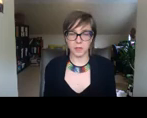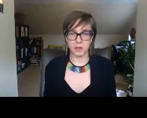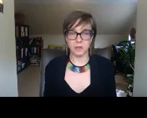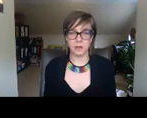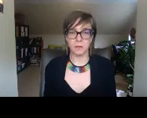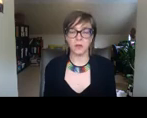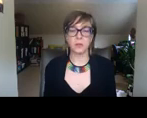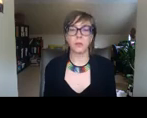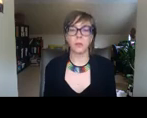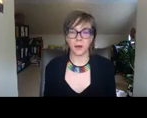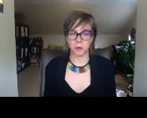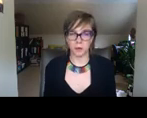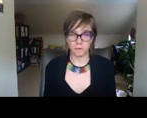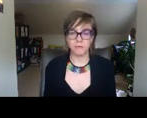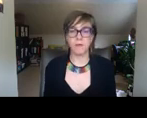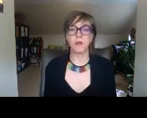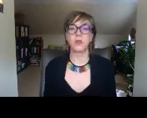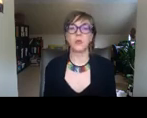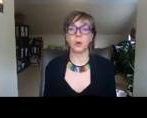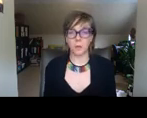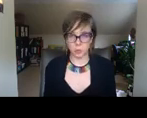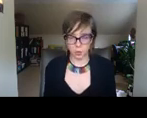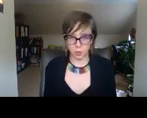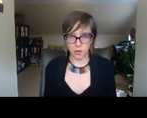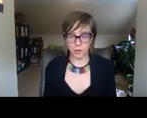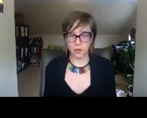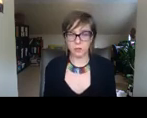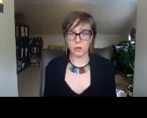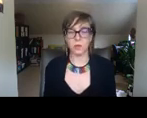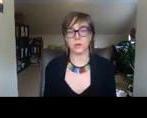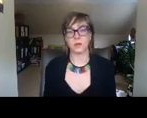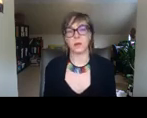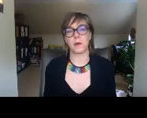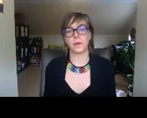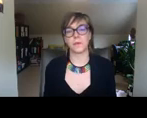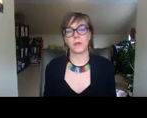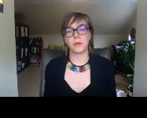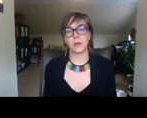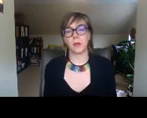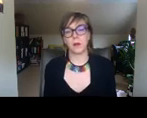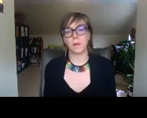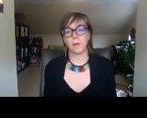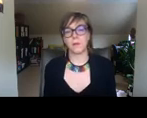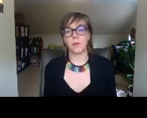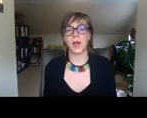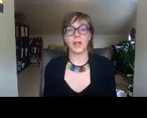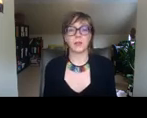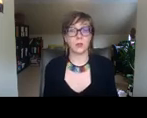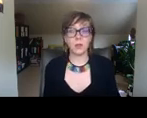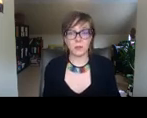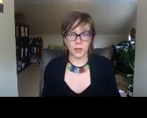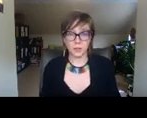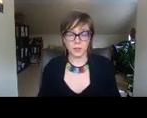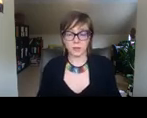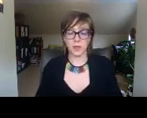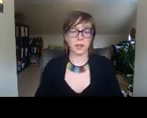to be much more prepared. You were much more prepared, and you dealt with this a lot better. if you had a